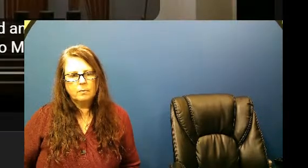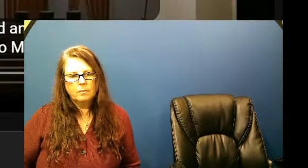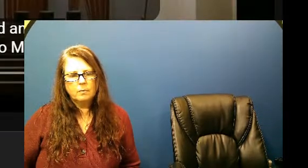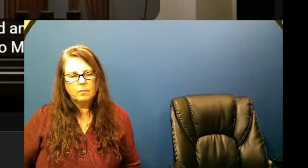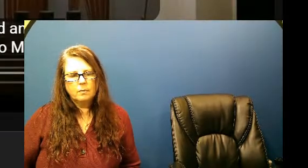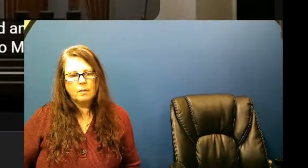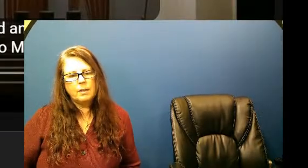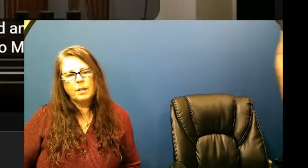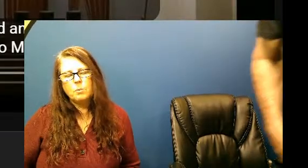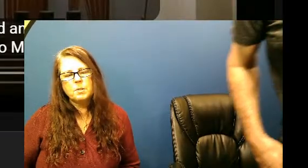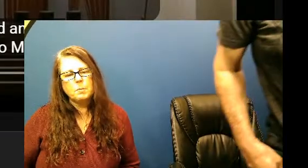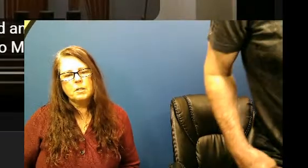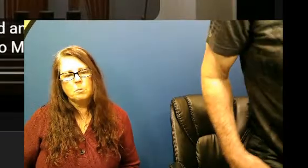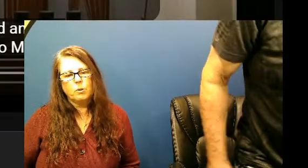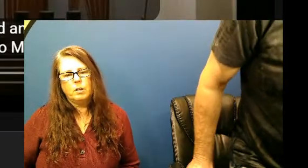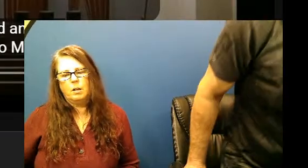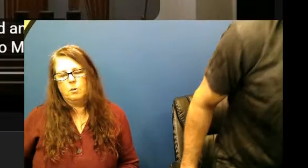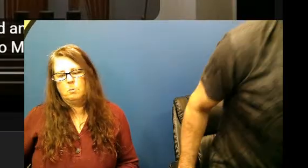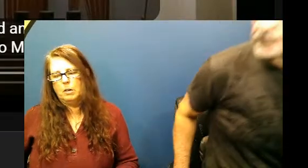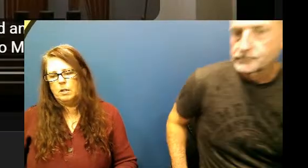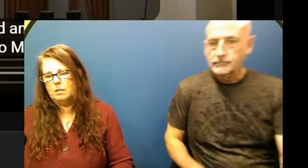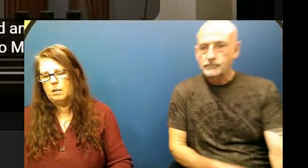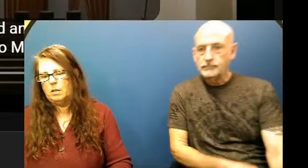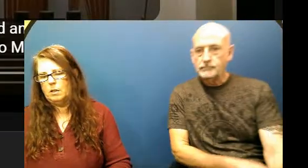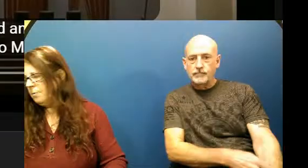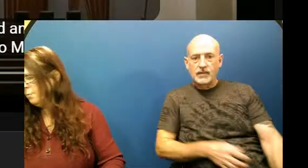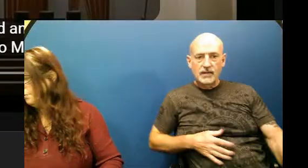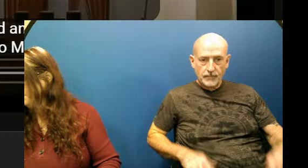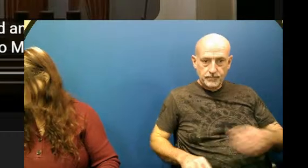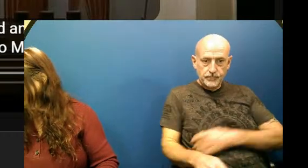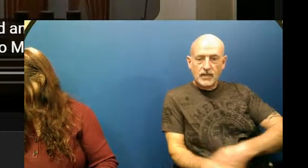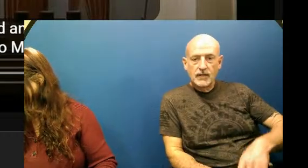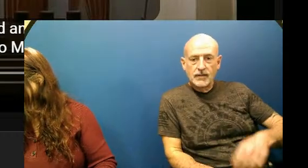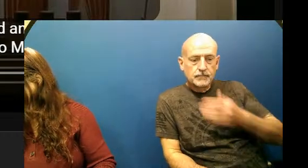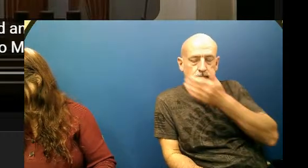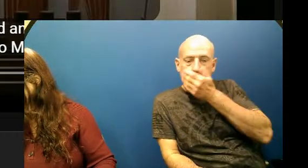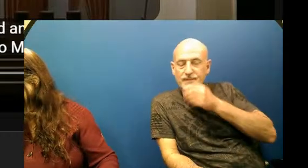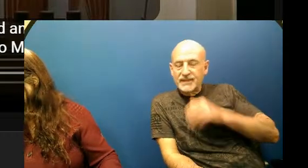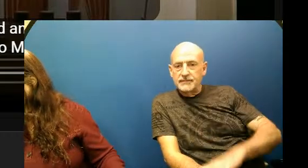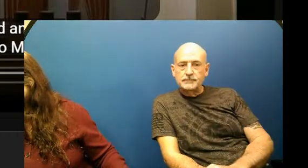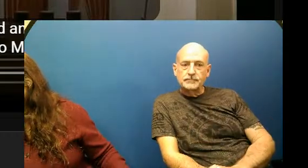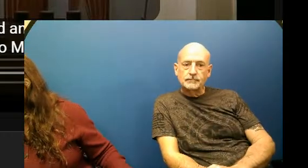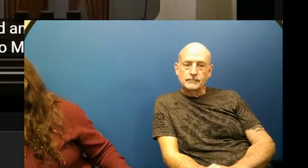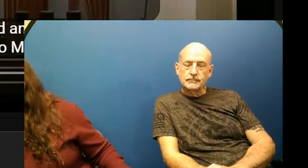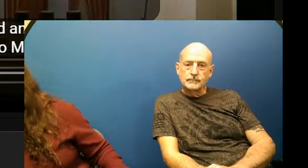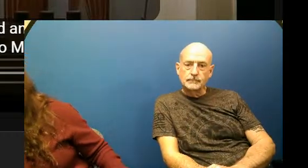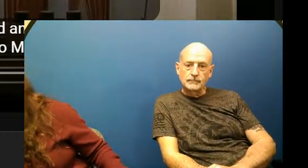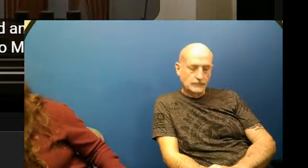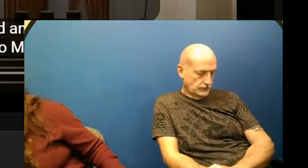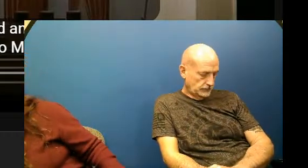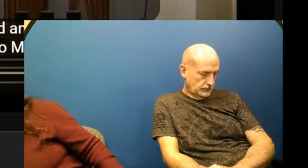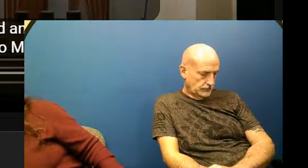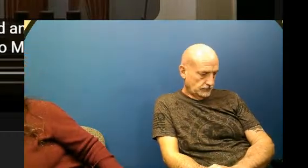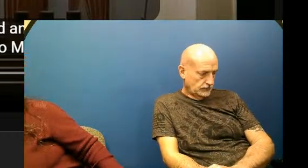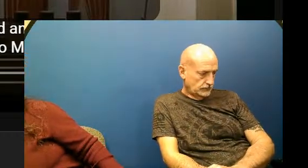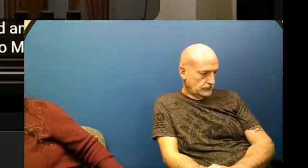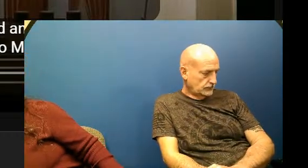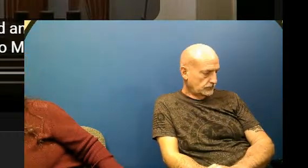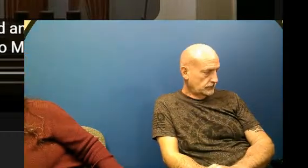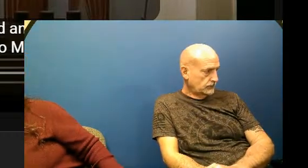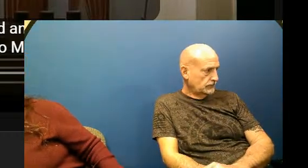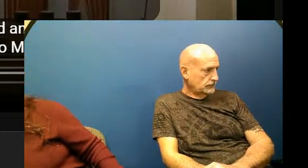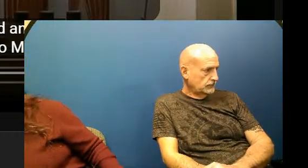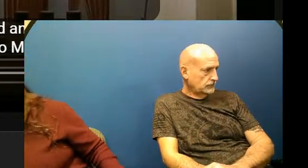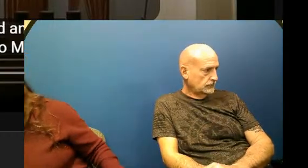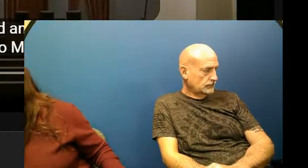working with a application that is owned by ByteDance that uses this algorithm. Well, that's exactly what we want to do. That's our editor and publisher of choice that we think